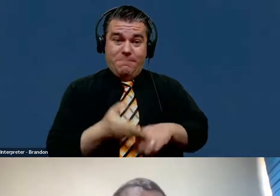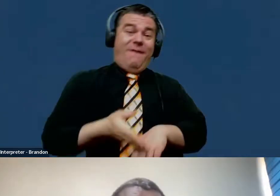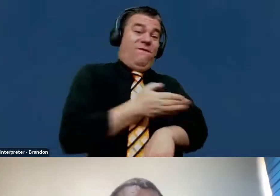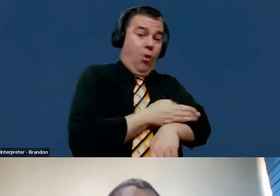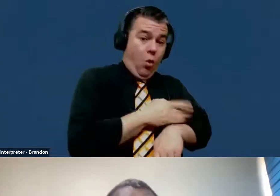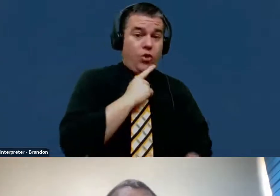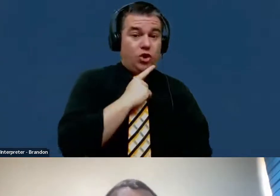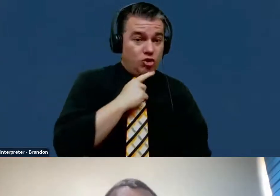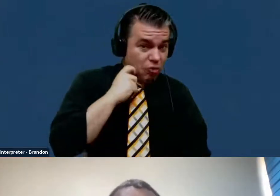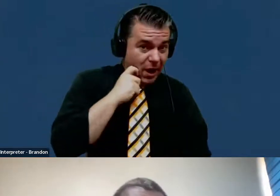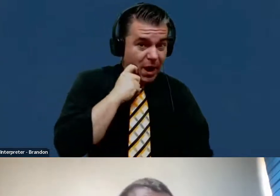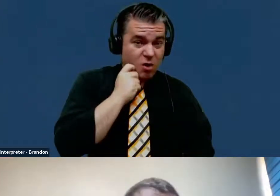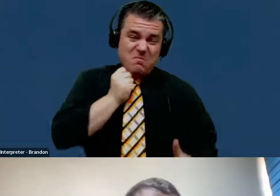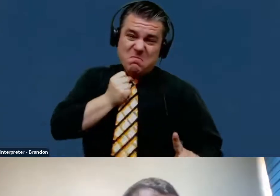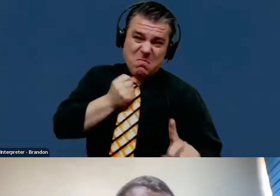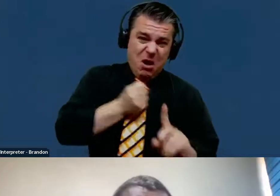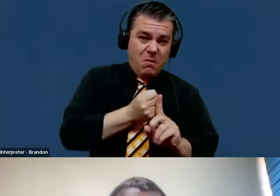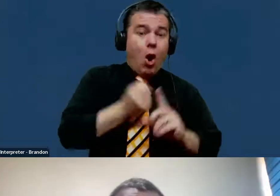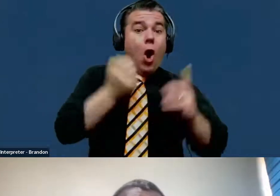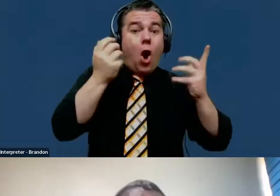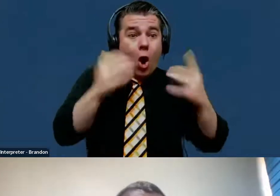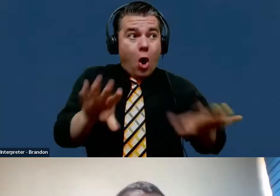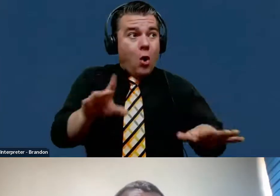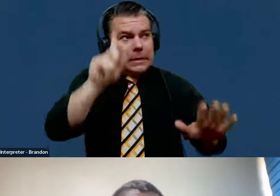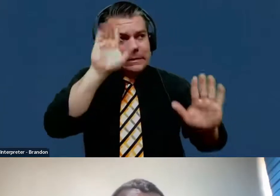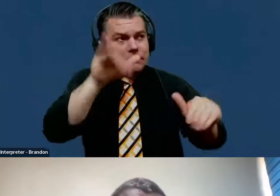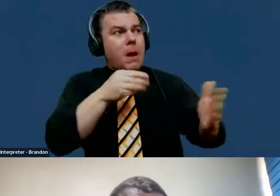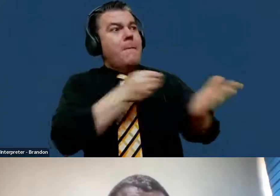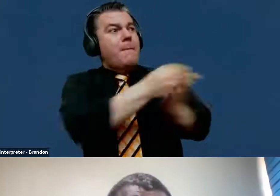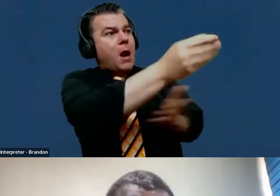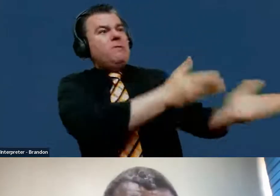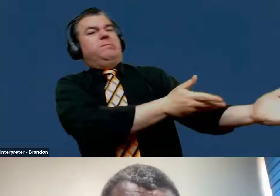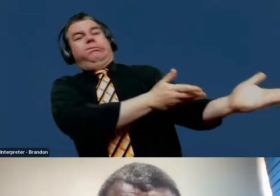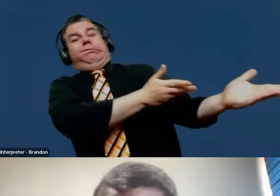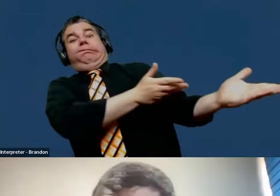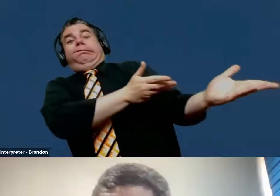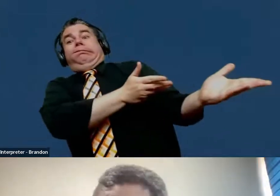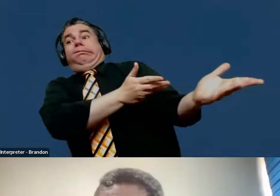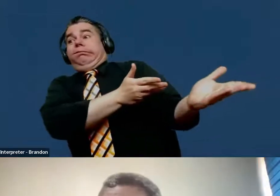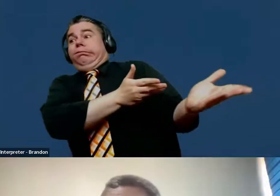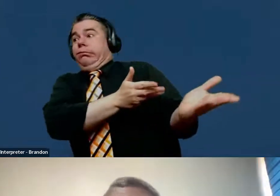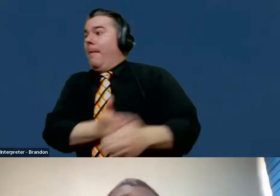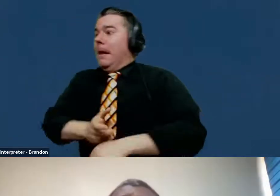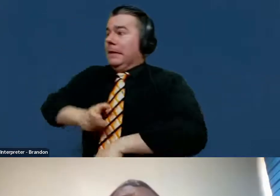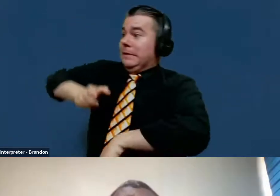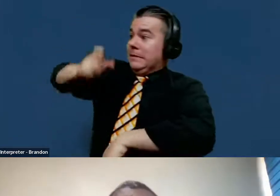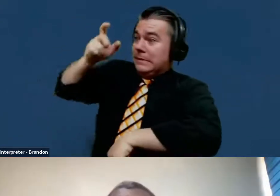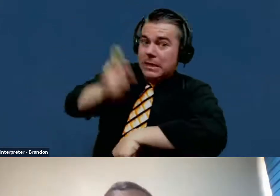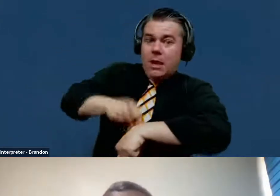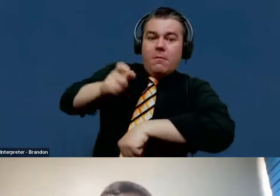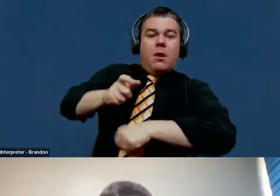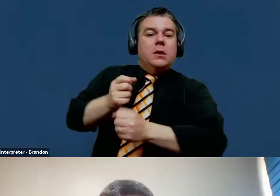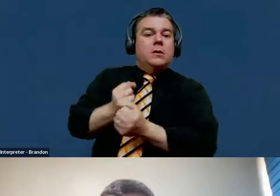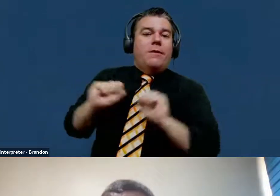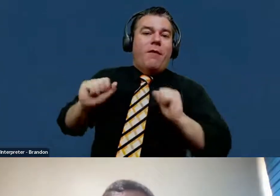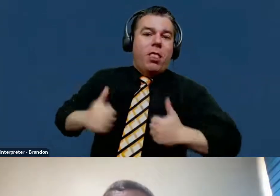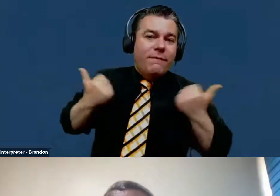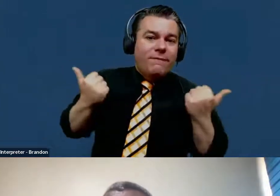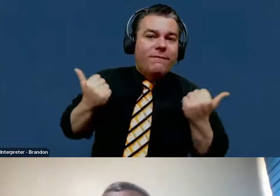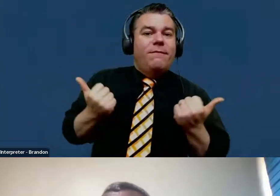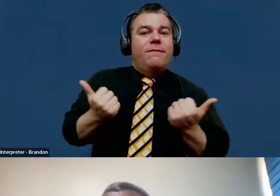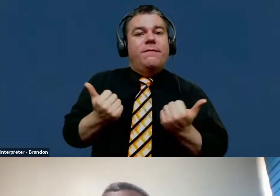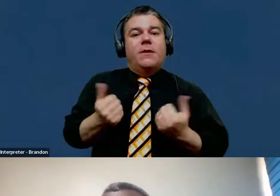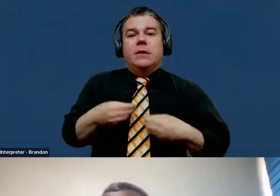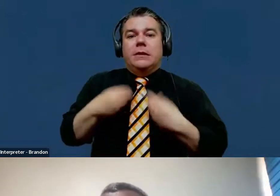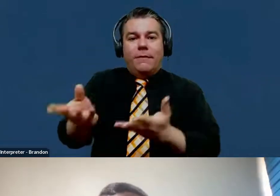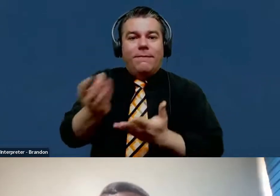a certain level, you will save a lot of life and you will put food on the table of many. But in terms of donor, in